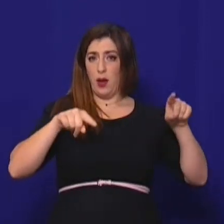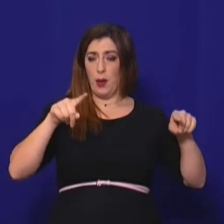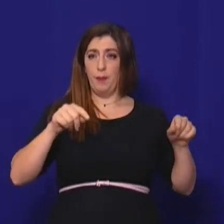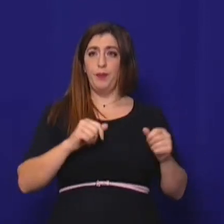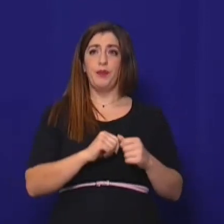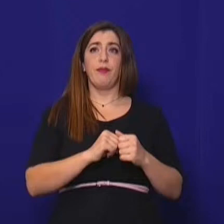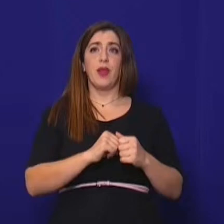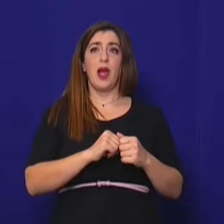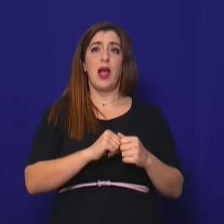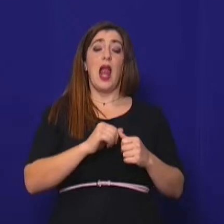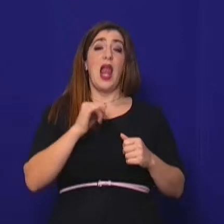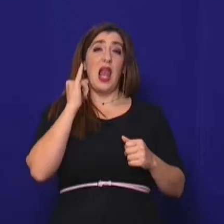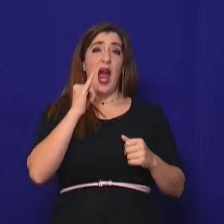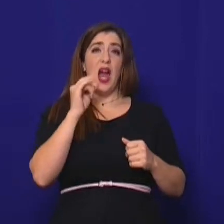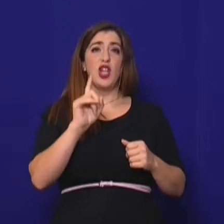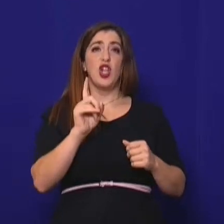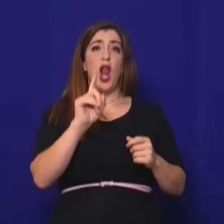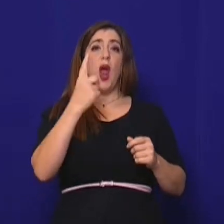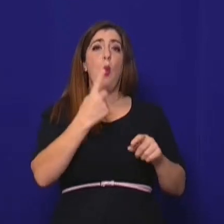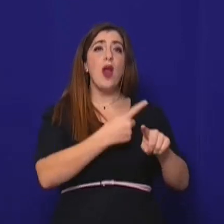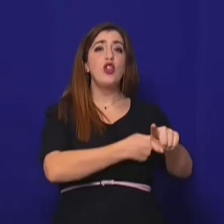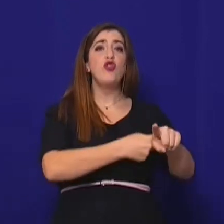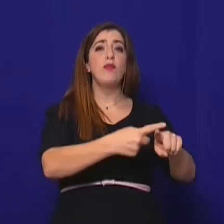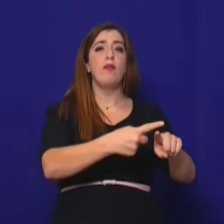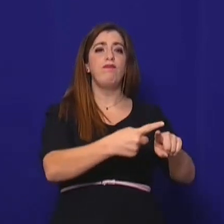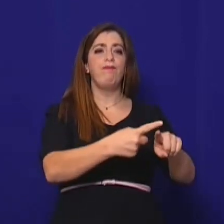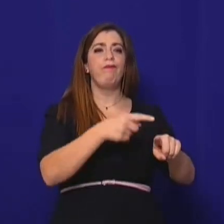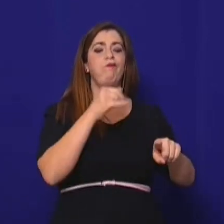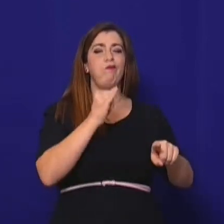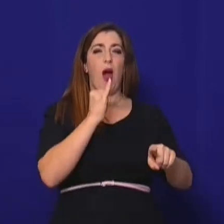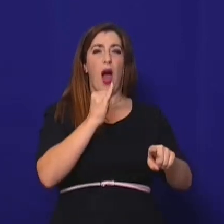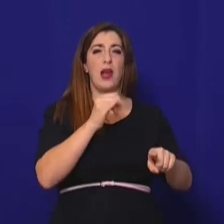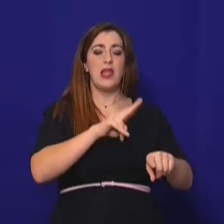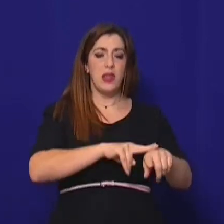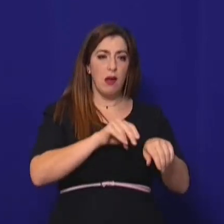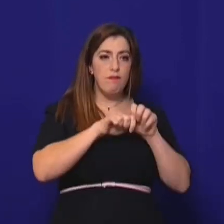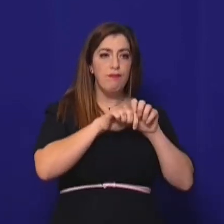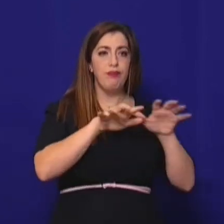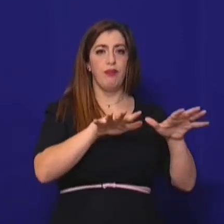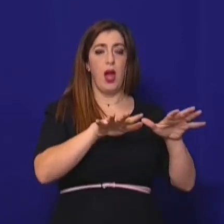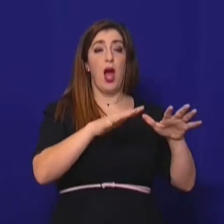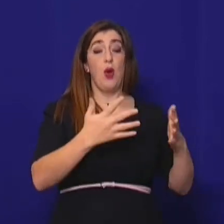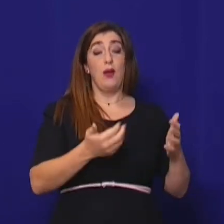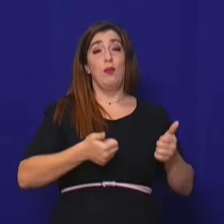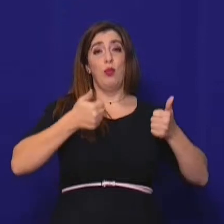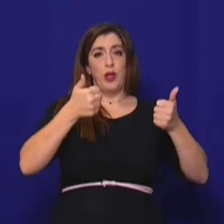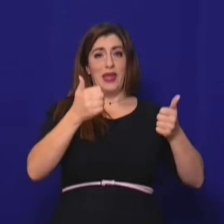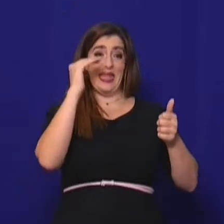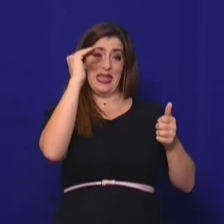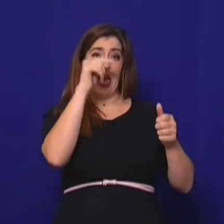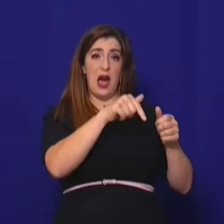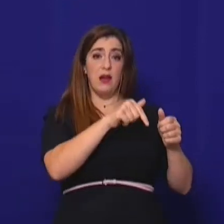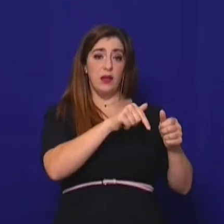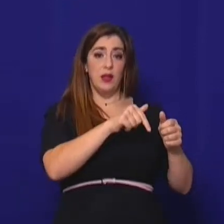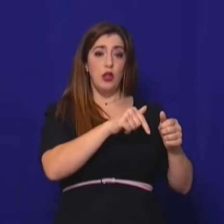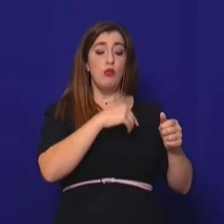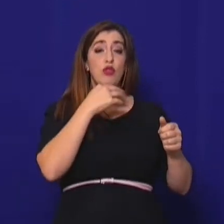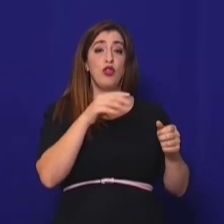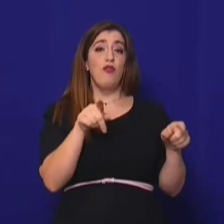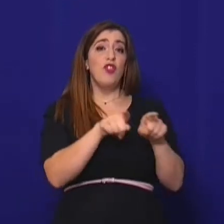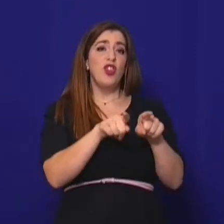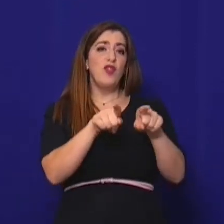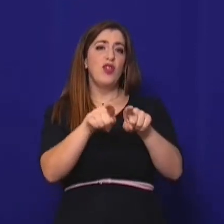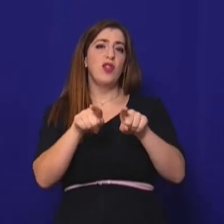huwa fl-ewwel ġimgħa. Allura importanti ħafna li mek nieħdu l-miżuri fid-dar stess ħalli kemm nistgħu nevitaw li jkun